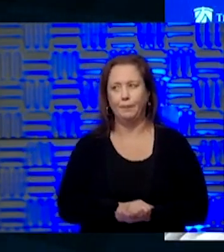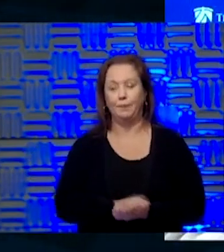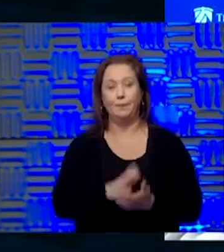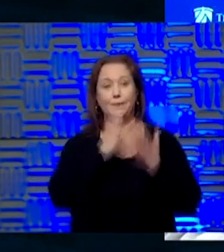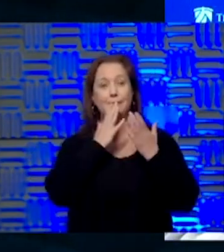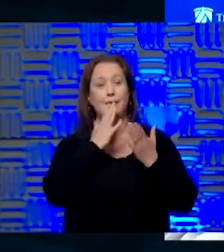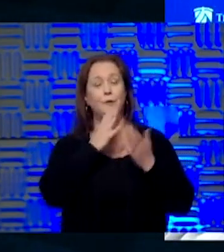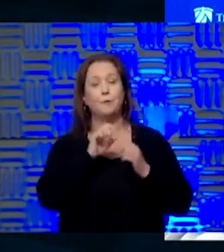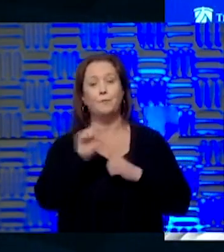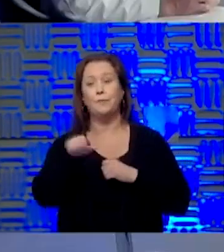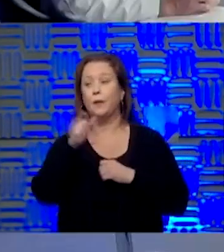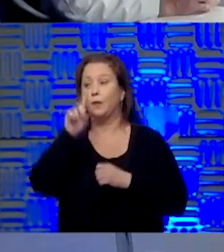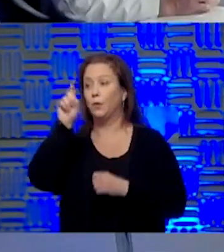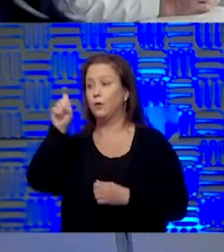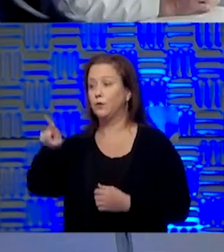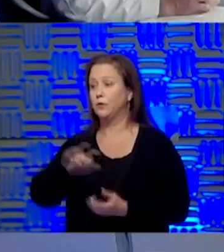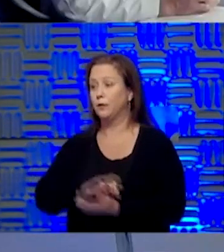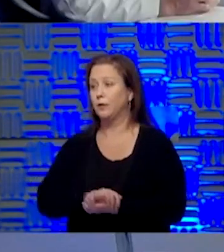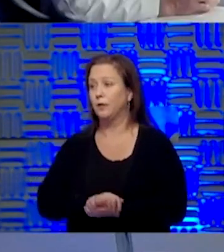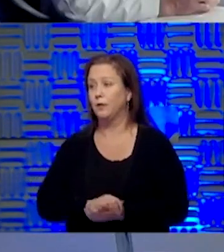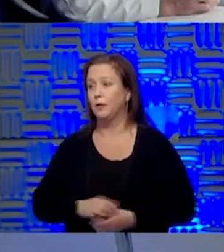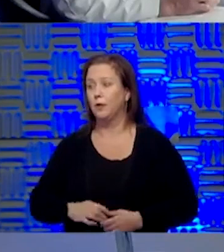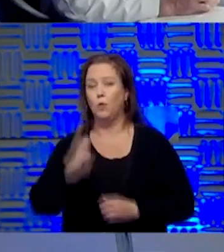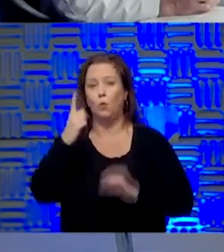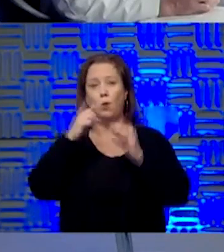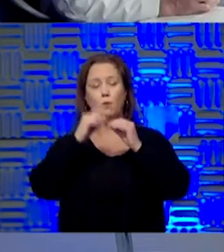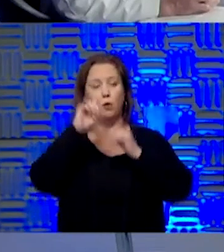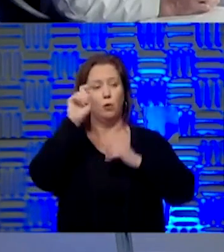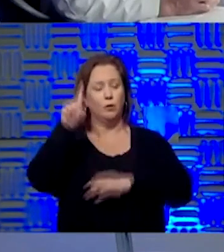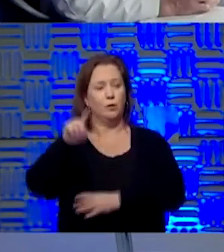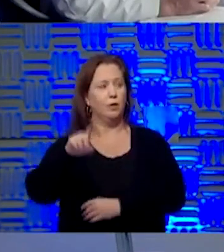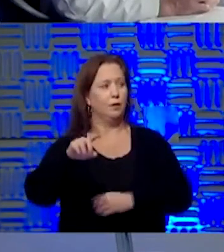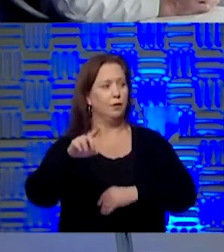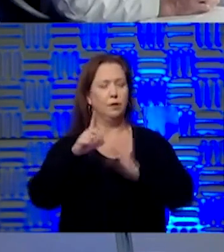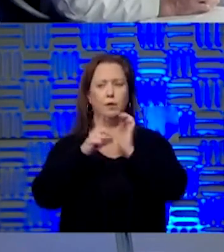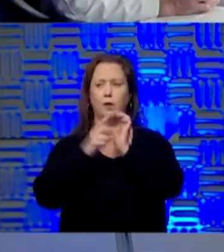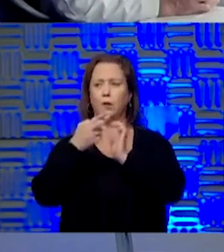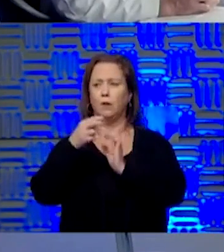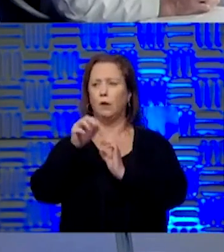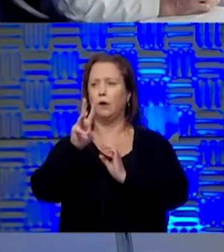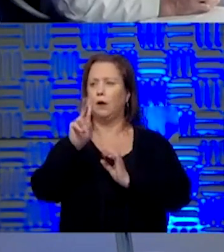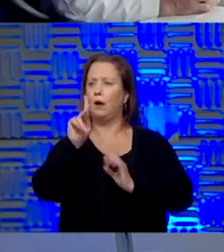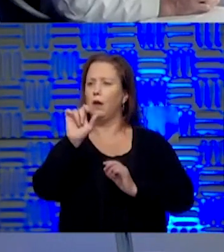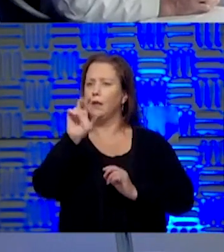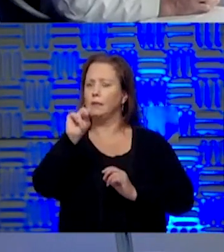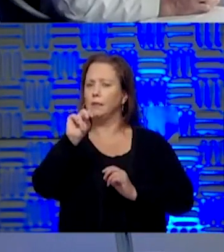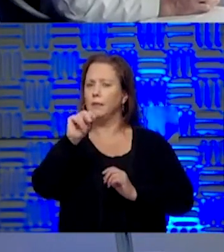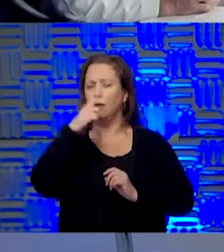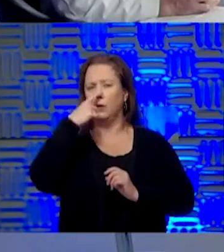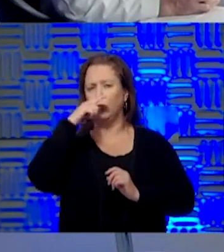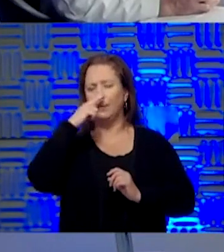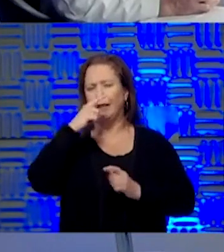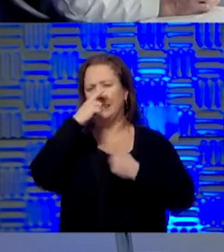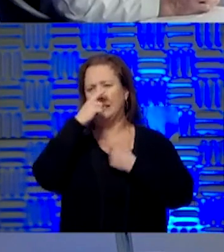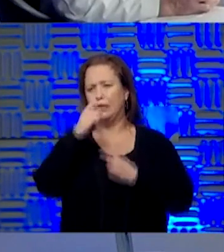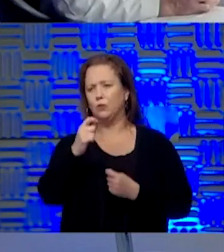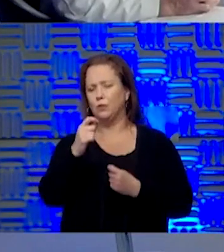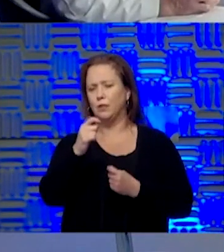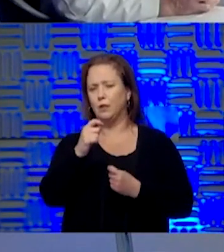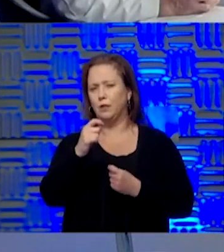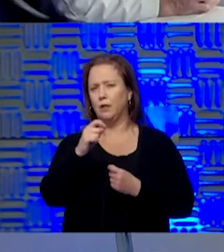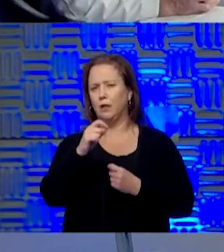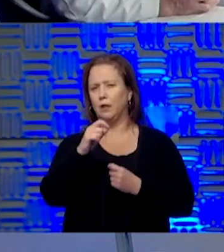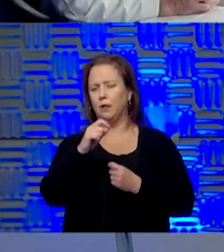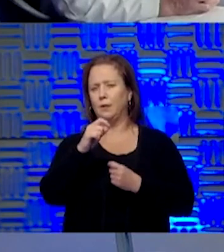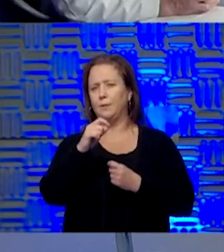Thank you. Other questions? Yeah, Dr. Hawkinson, would you be able to, it's interesting the